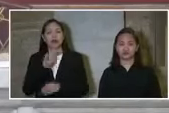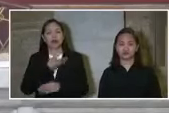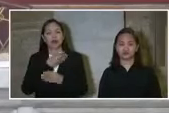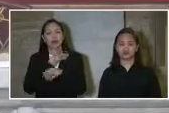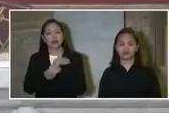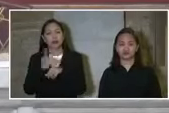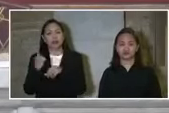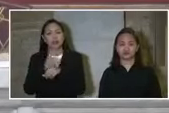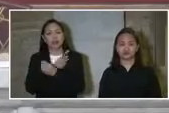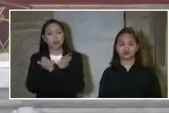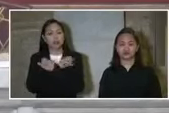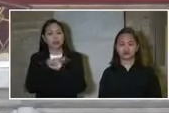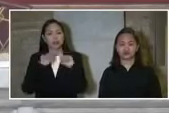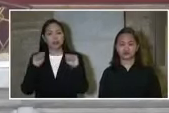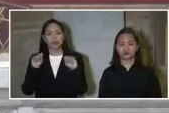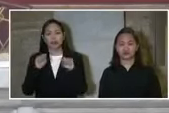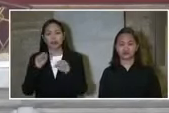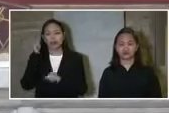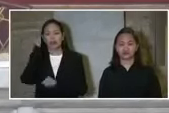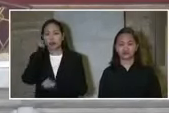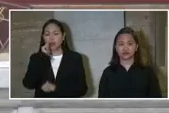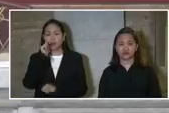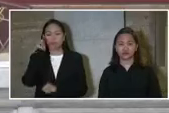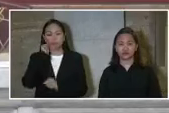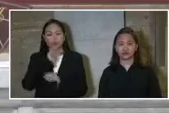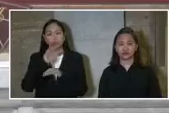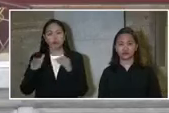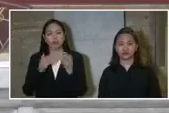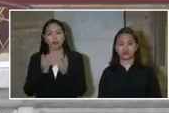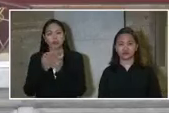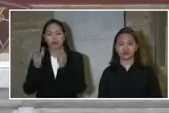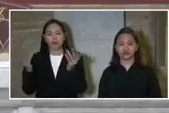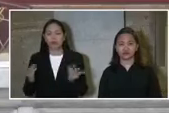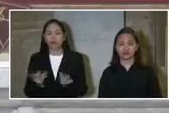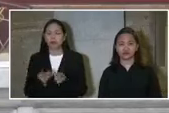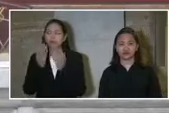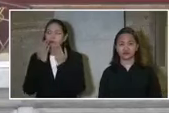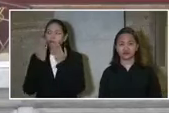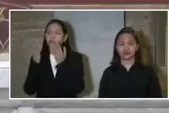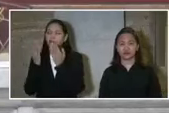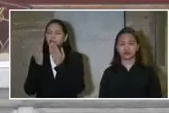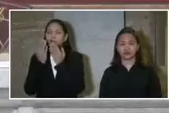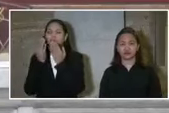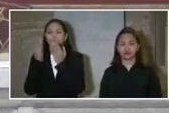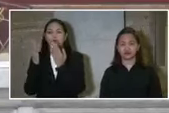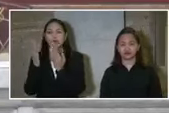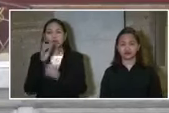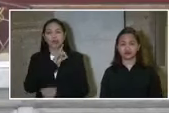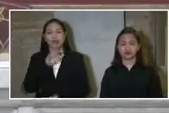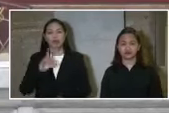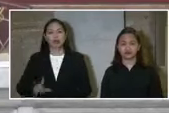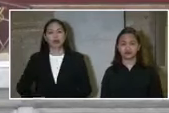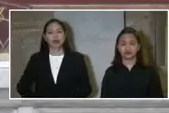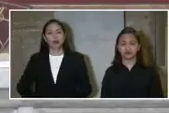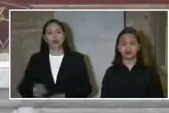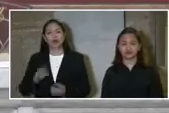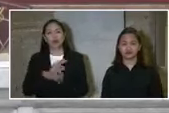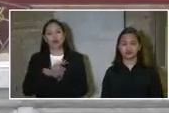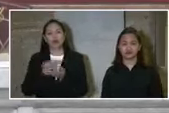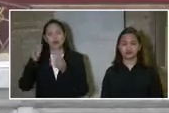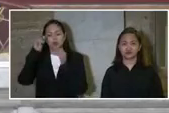our salvation, always and everywhere to give you thanks. Lord, Holy